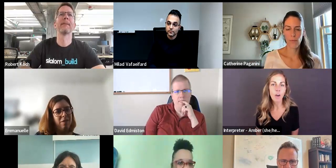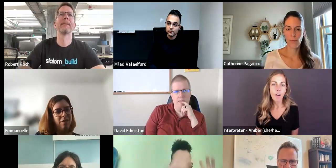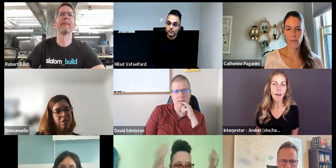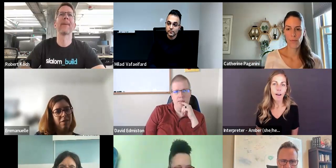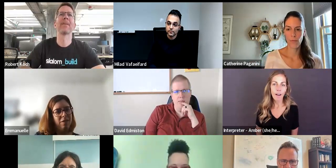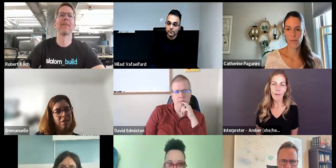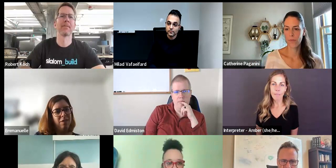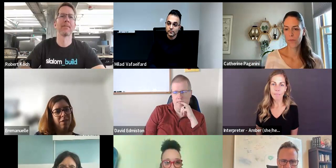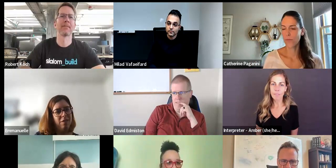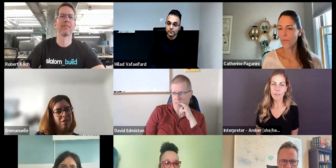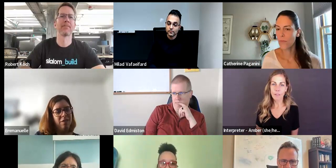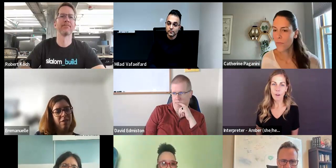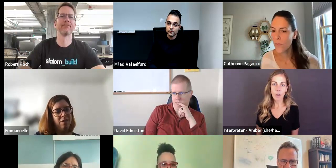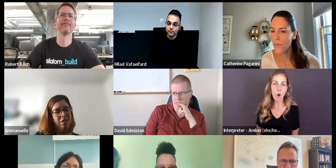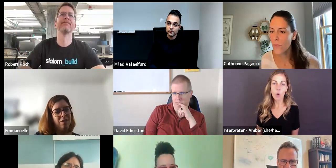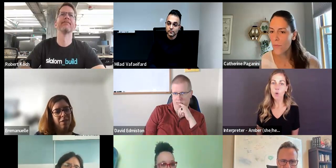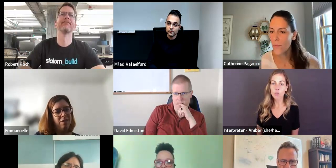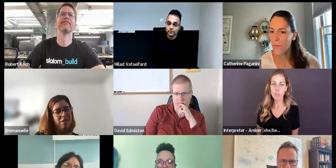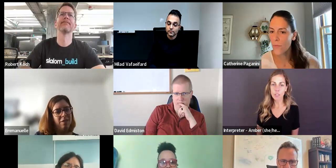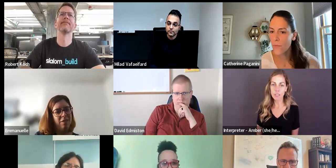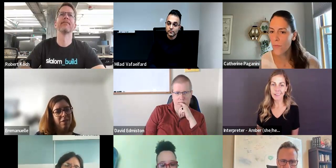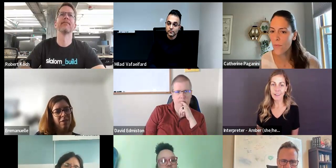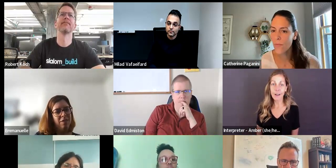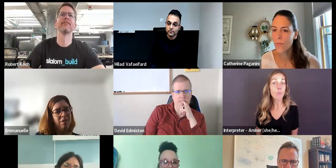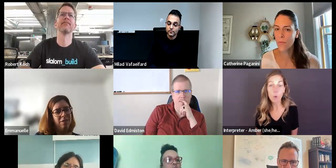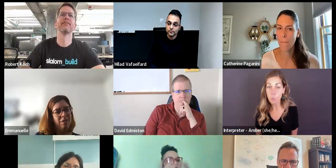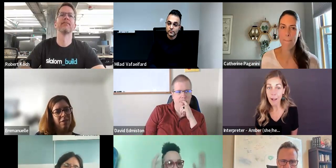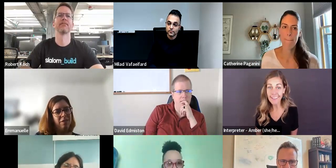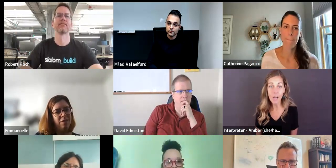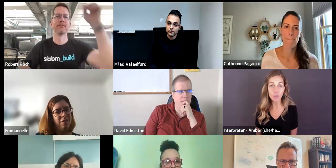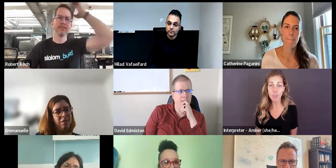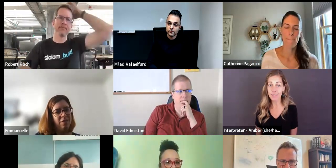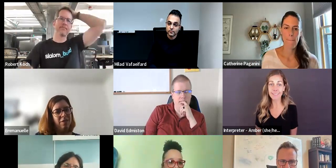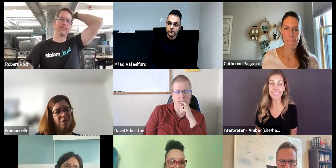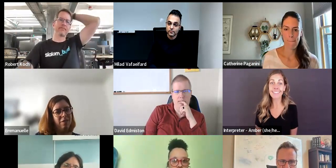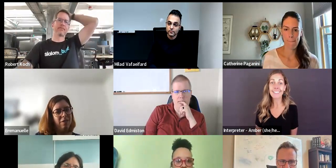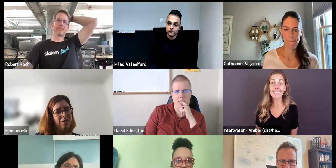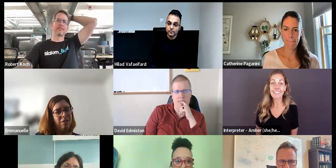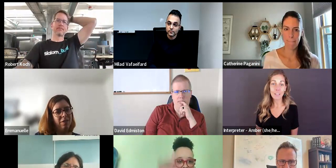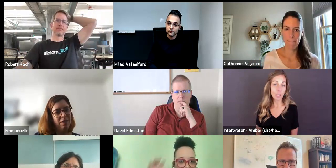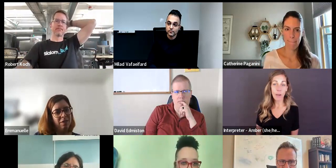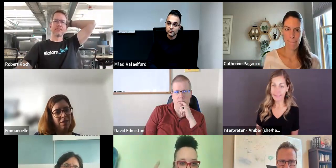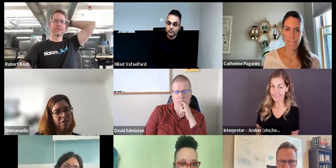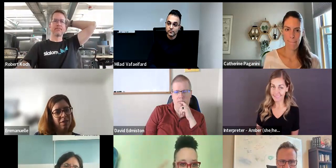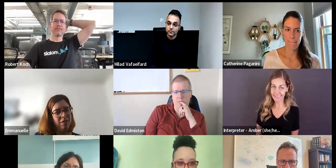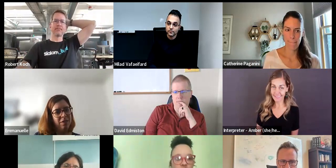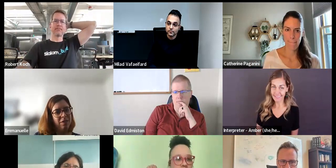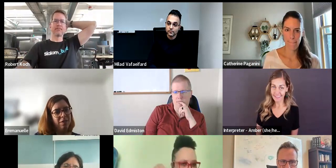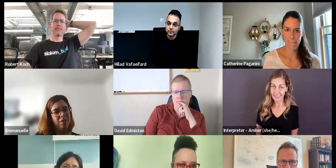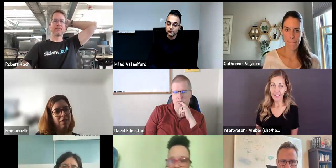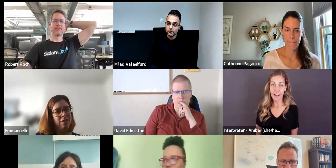feelings on our culture worldwide, not just the US.